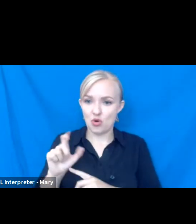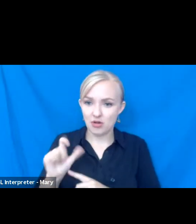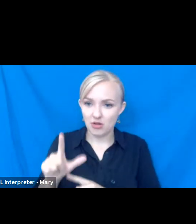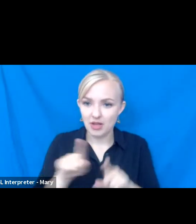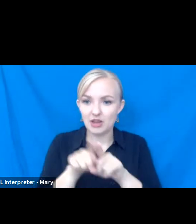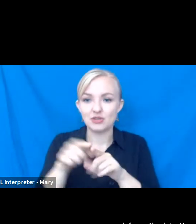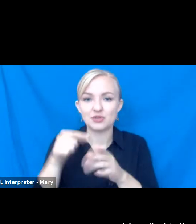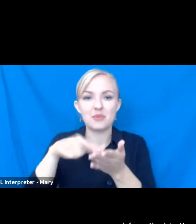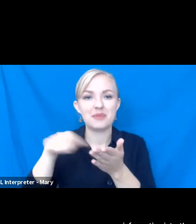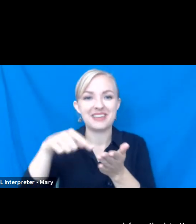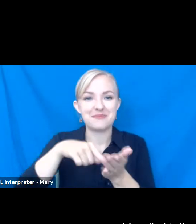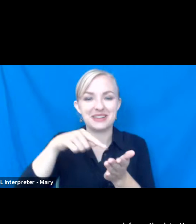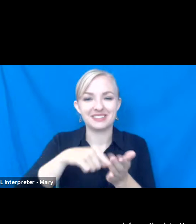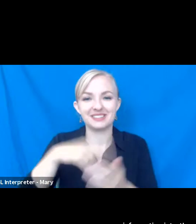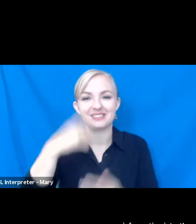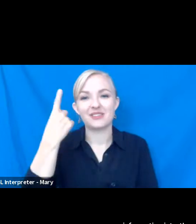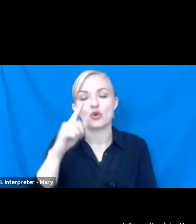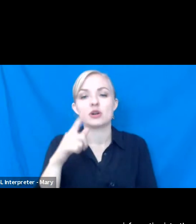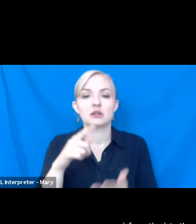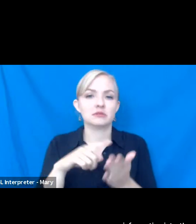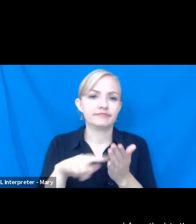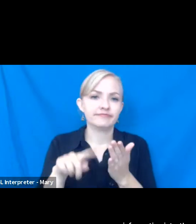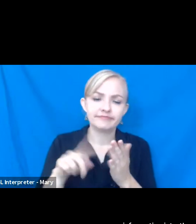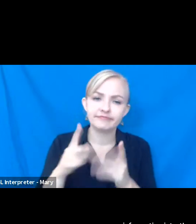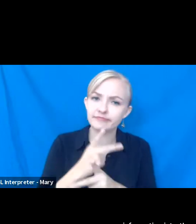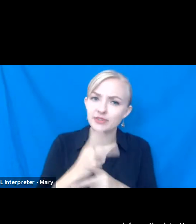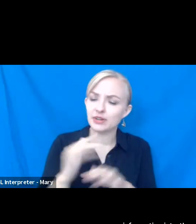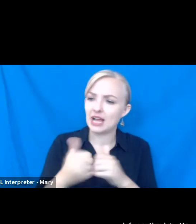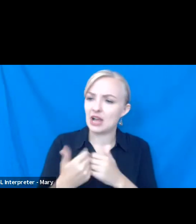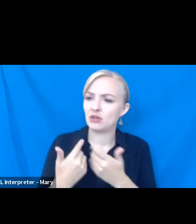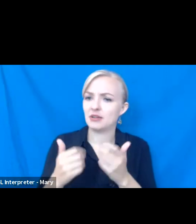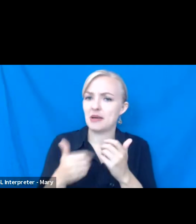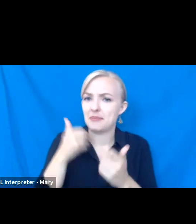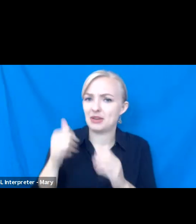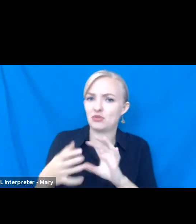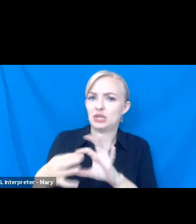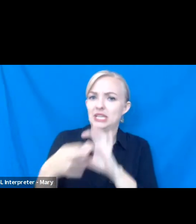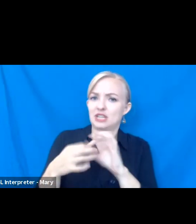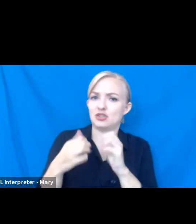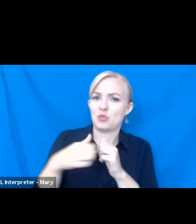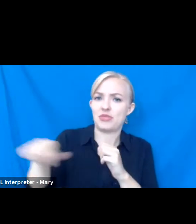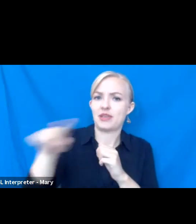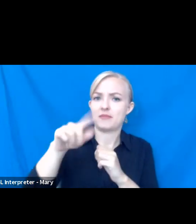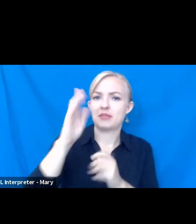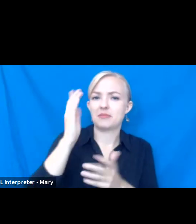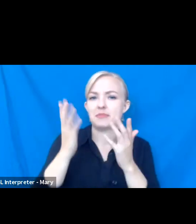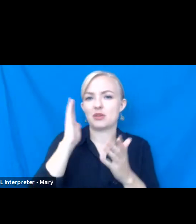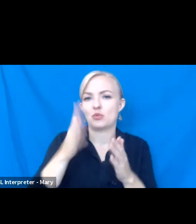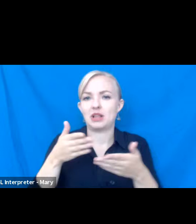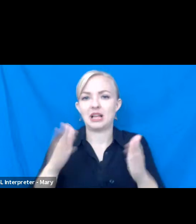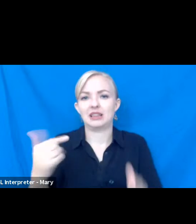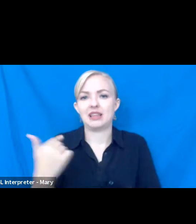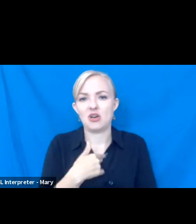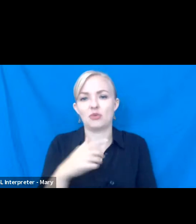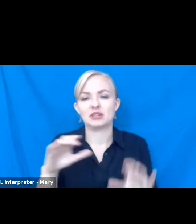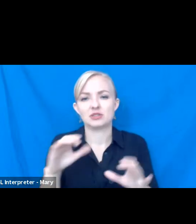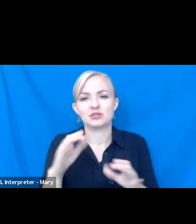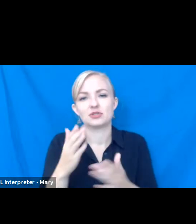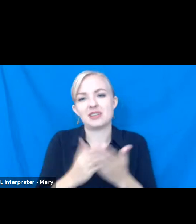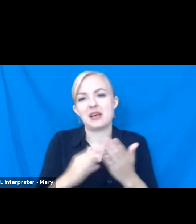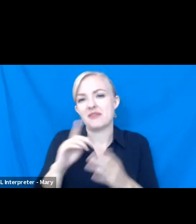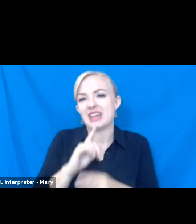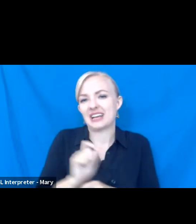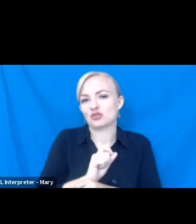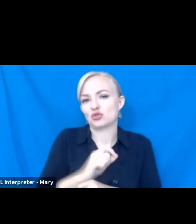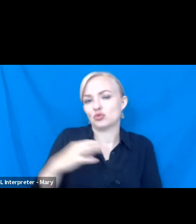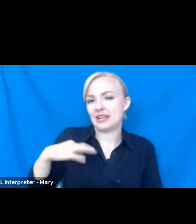the bills to explore how we can have a closer relationship with them, which might allow us to do some of the actual eligibility